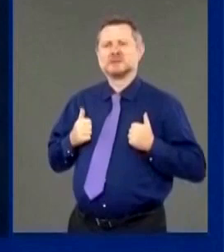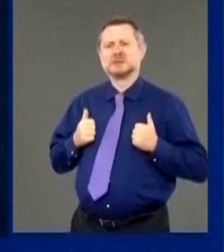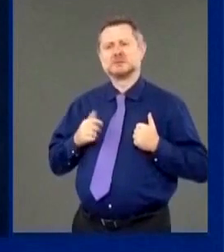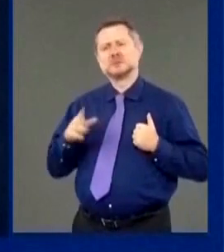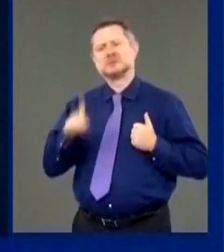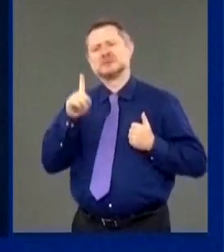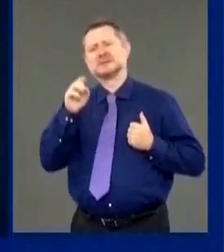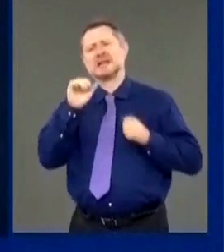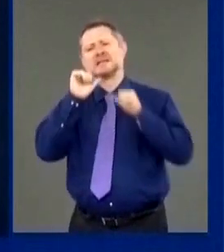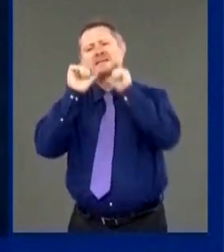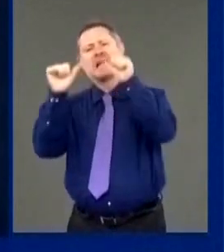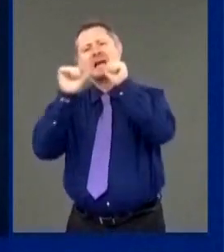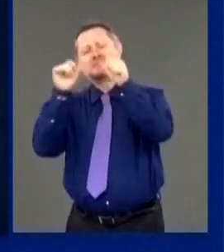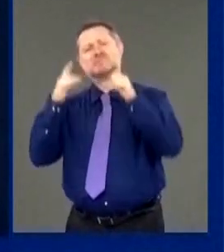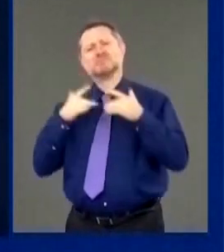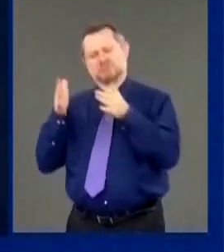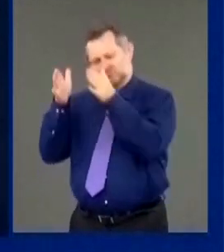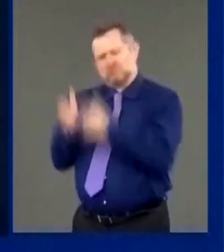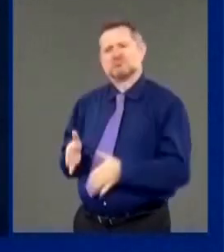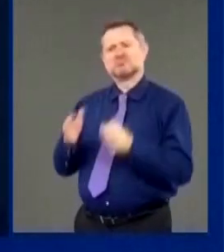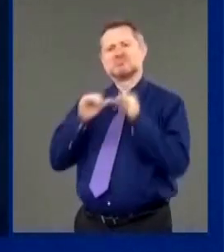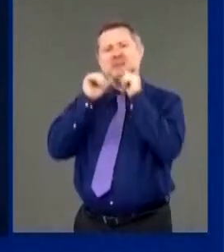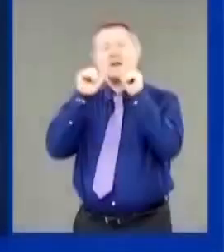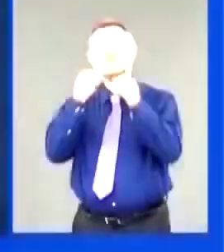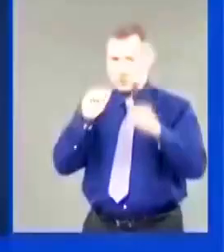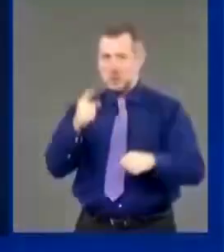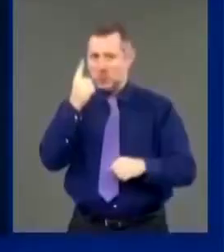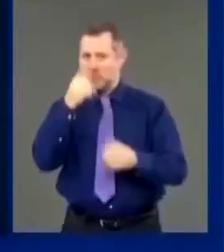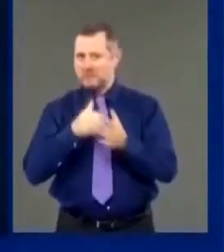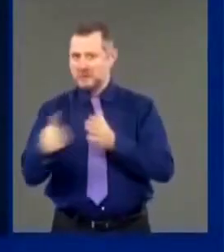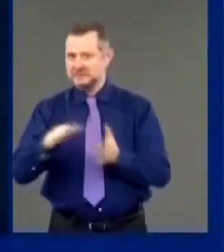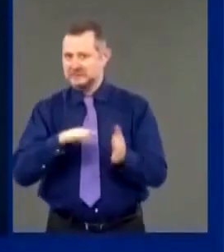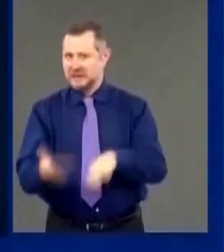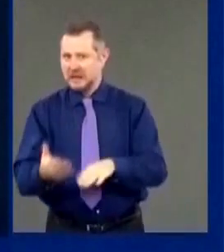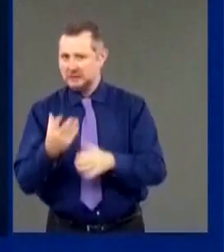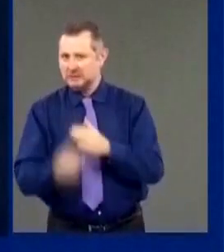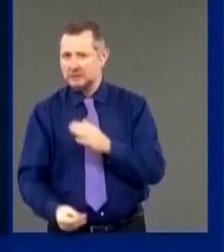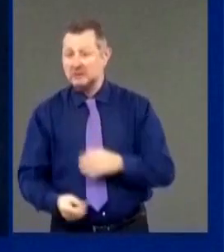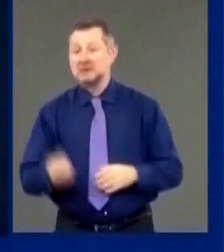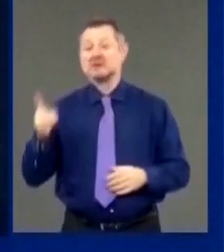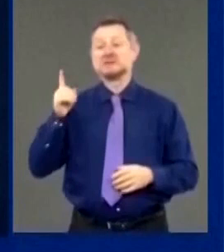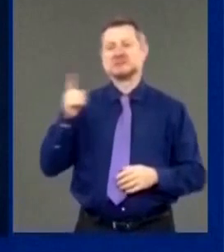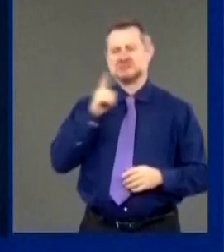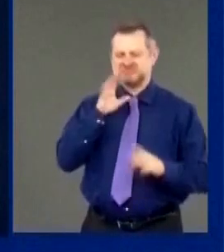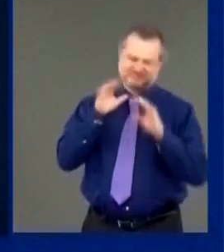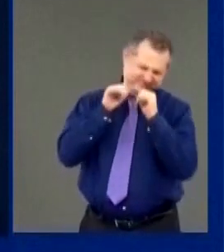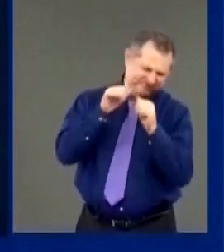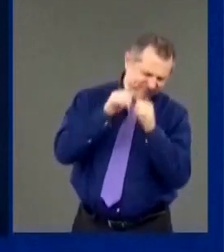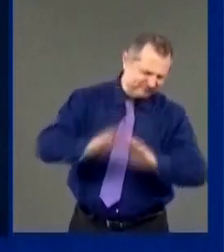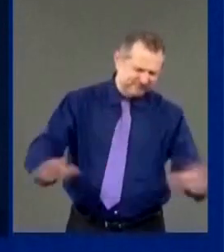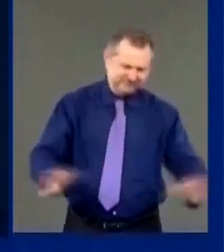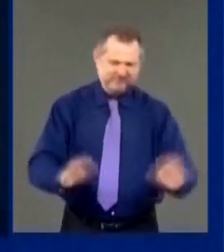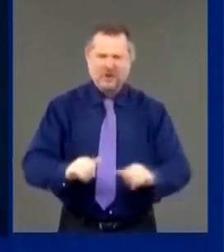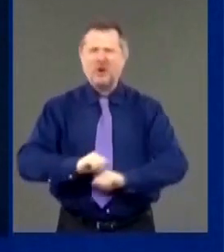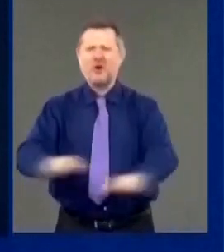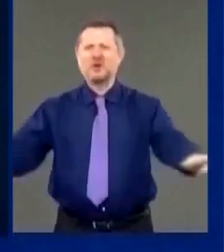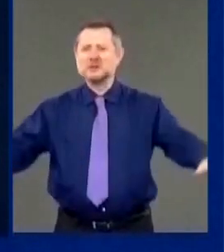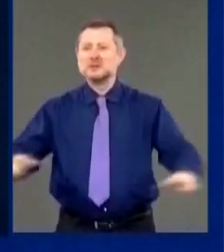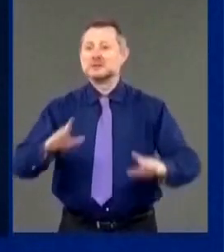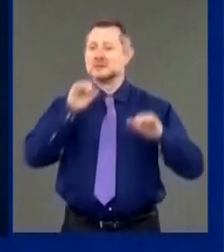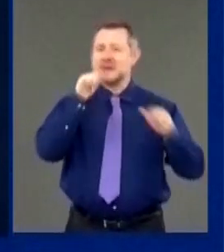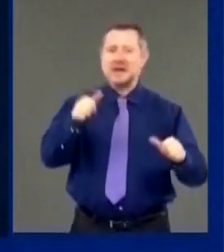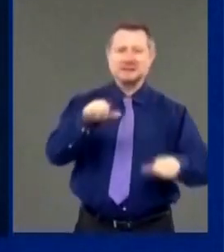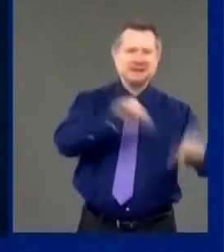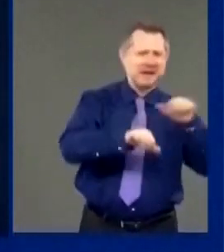he has been denying the scientific facts from day one. He denied it all. Denied his science